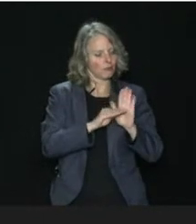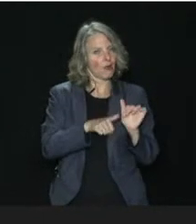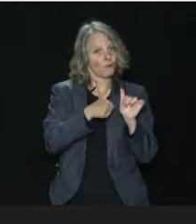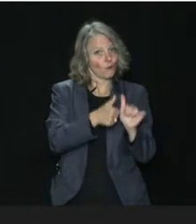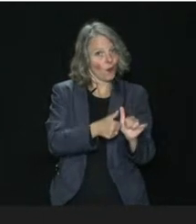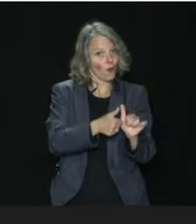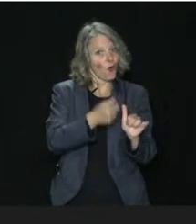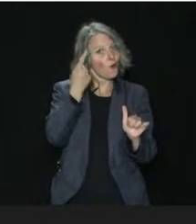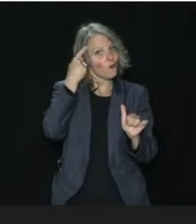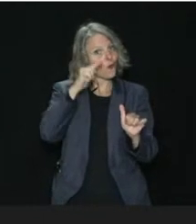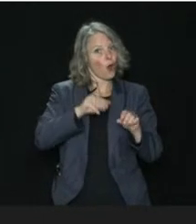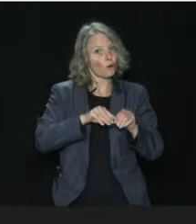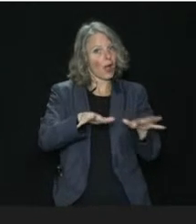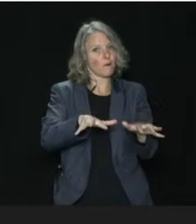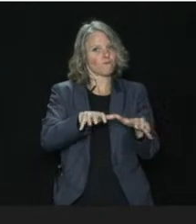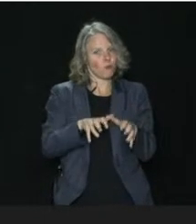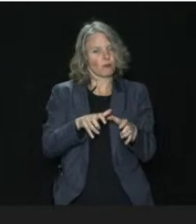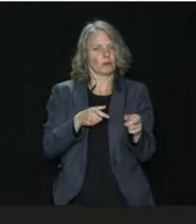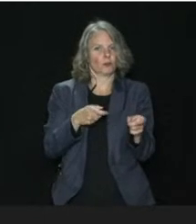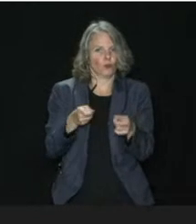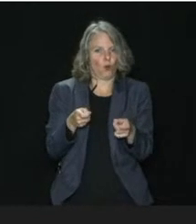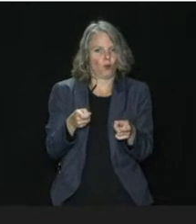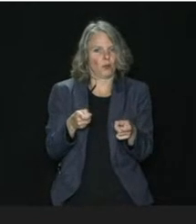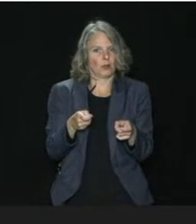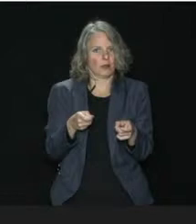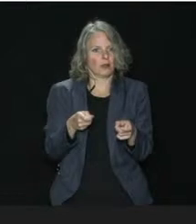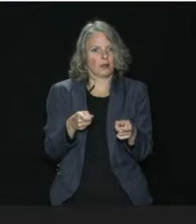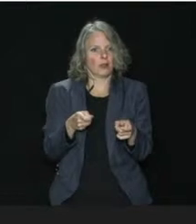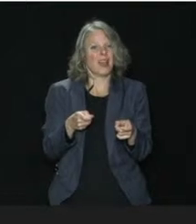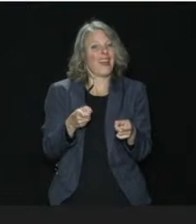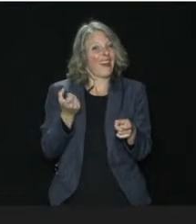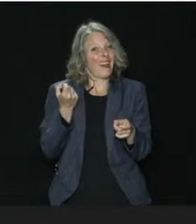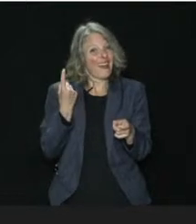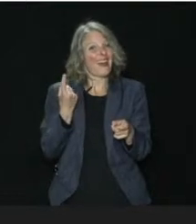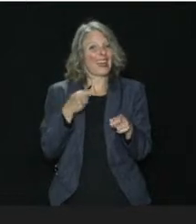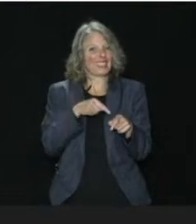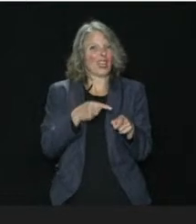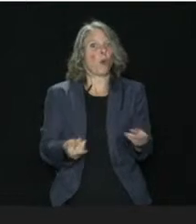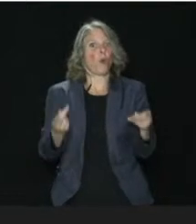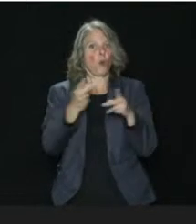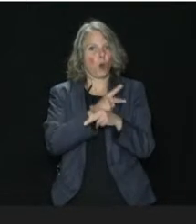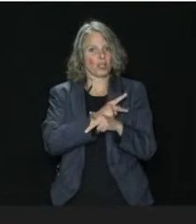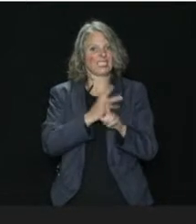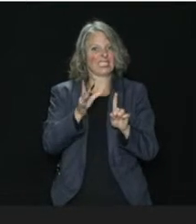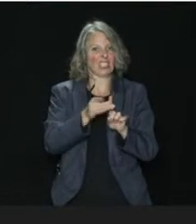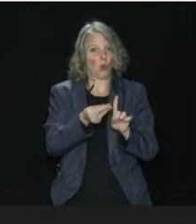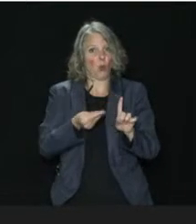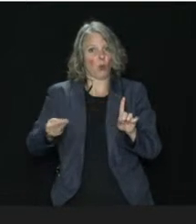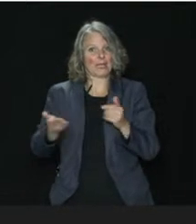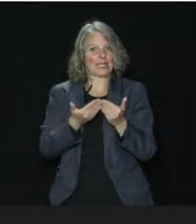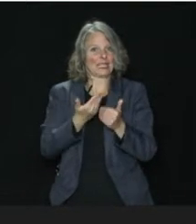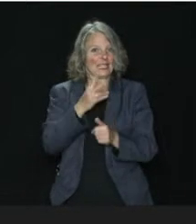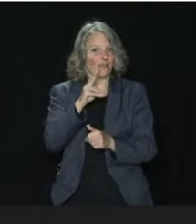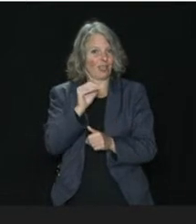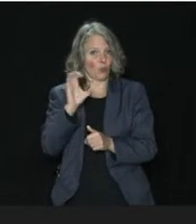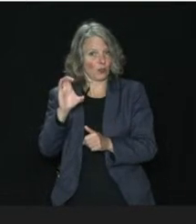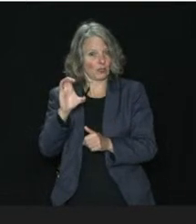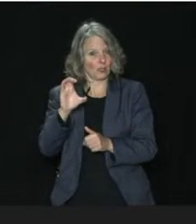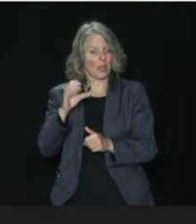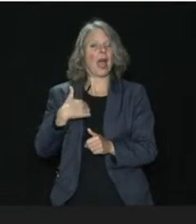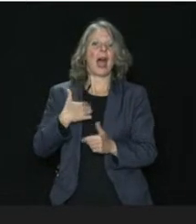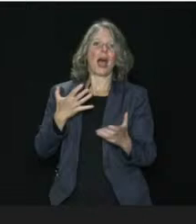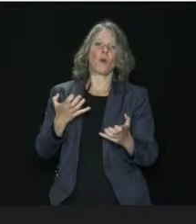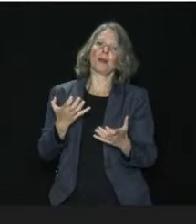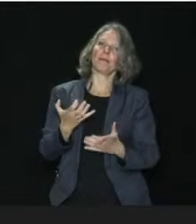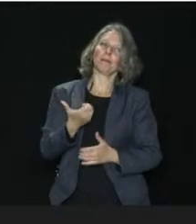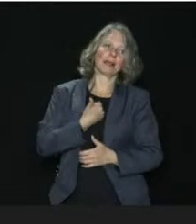the spread of the virus and its more contagious variants. I would like to express my appreciation to all